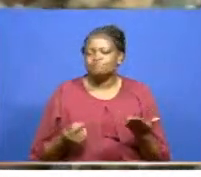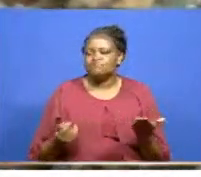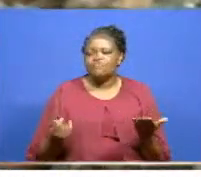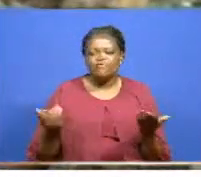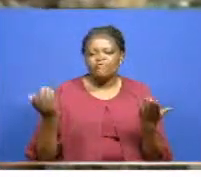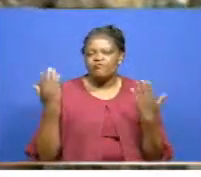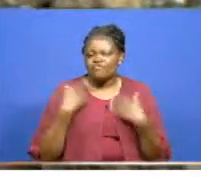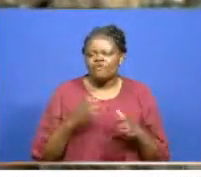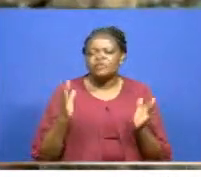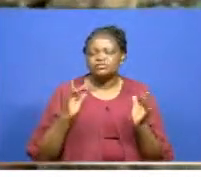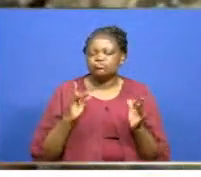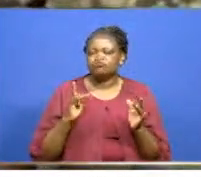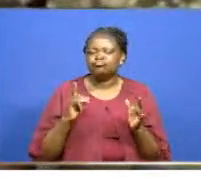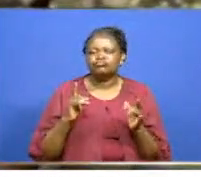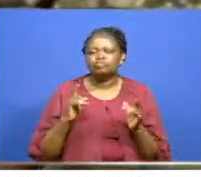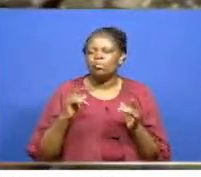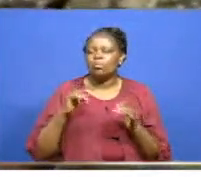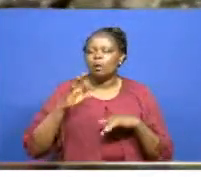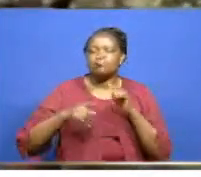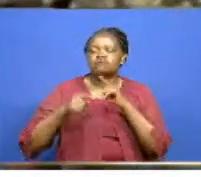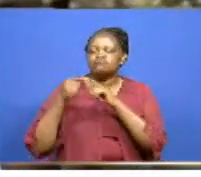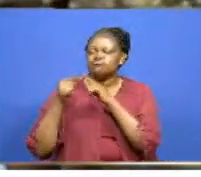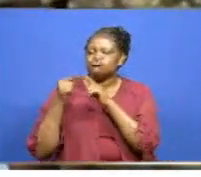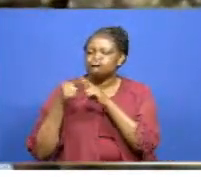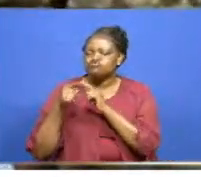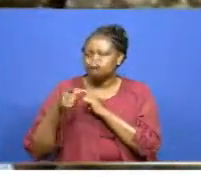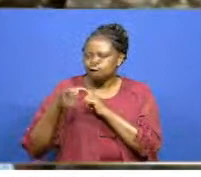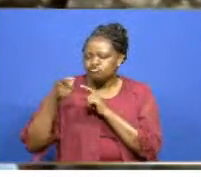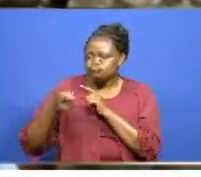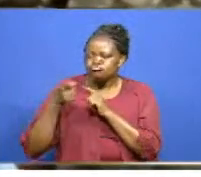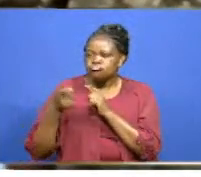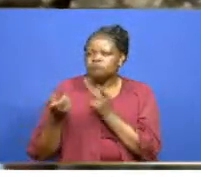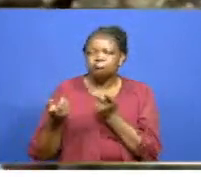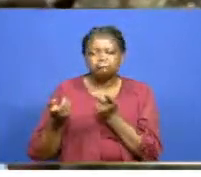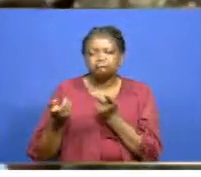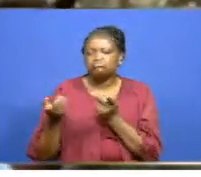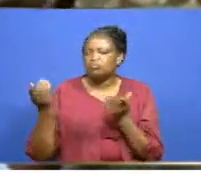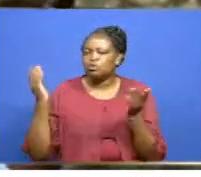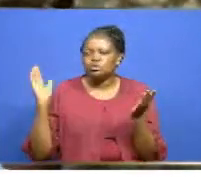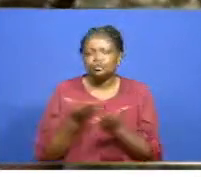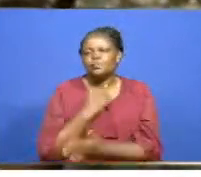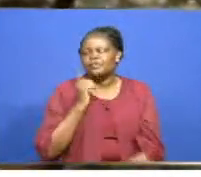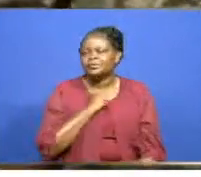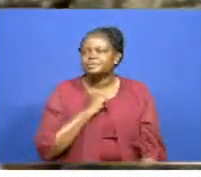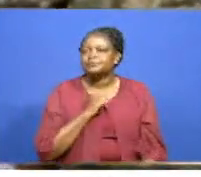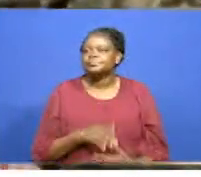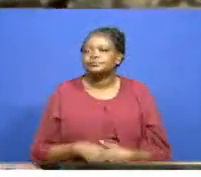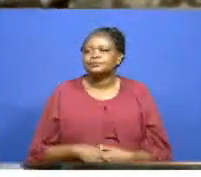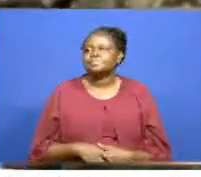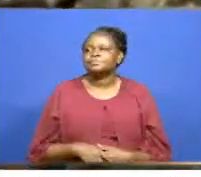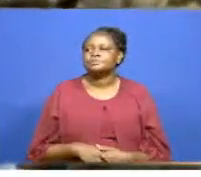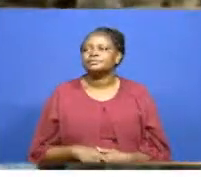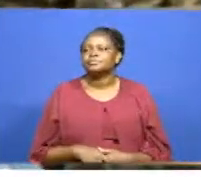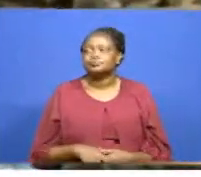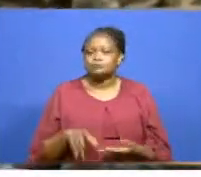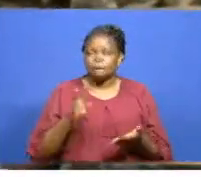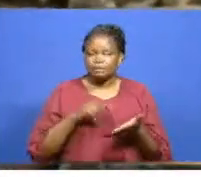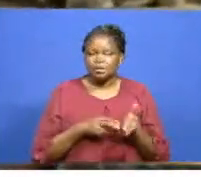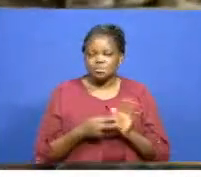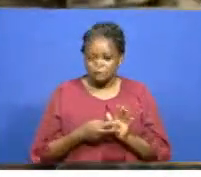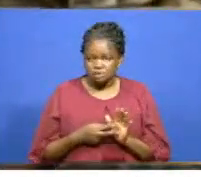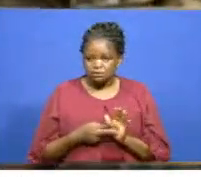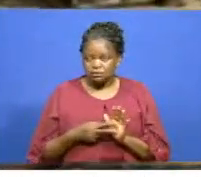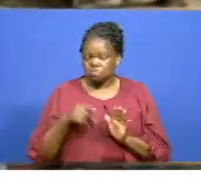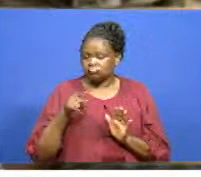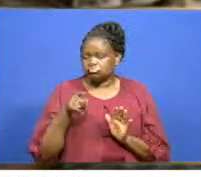of fact, even last year we had zero poaching on rhinos, to those significant loss. So it